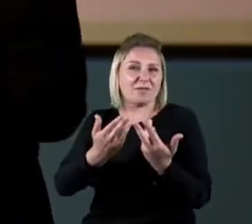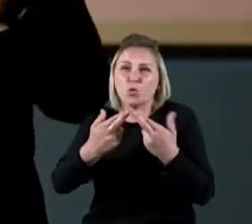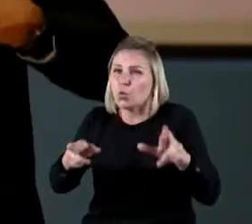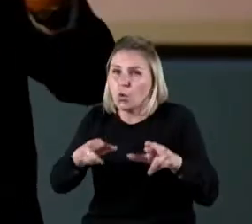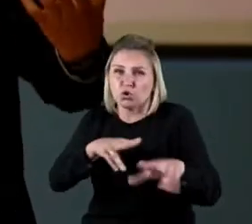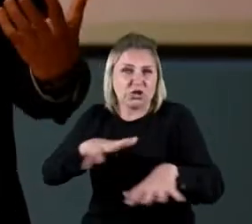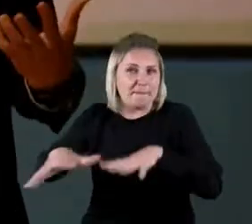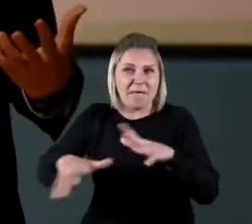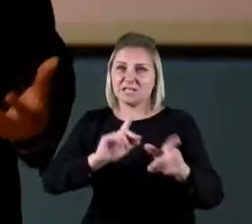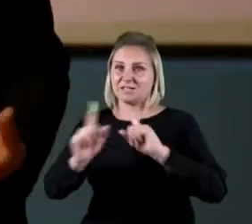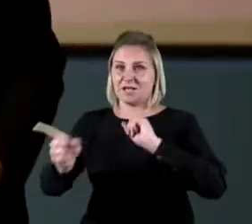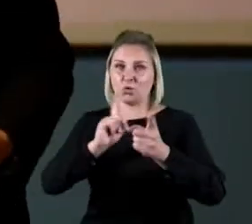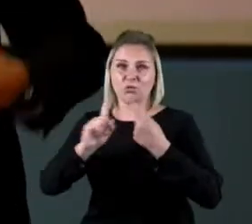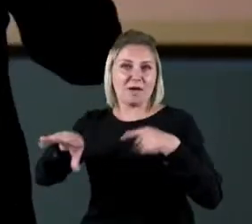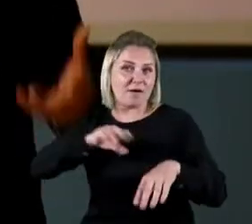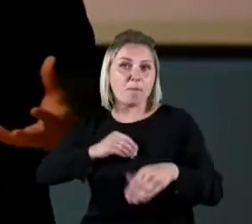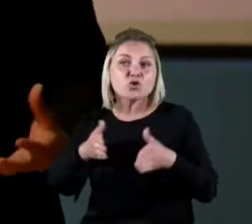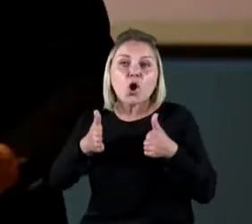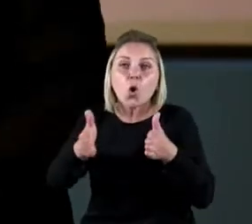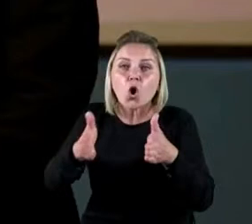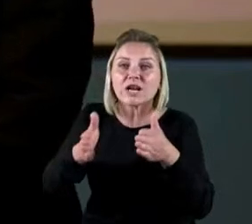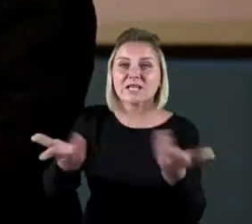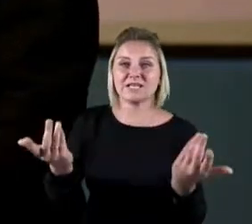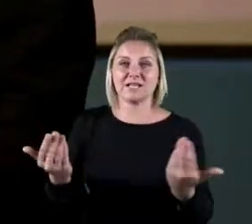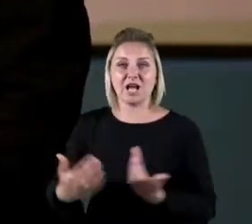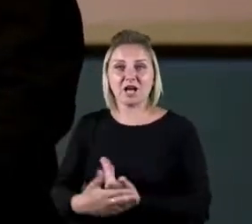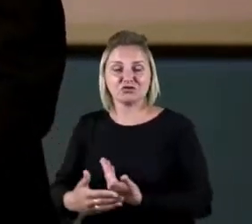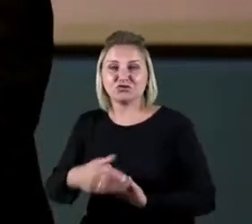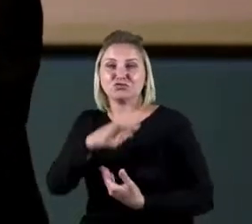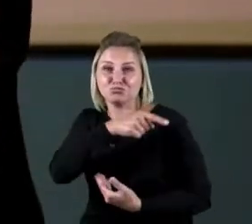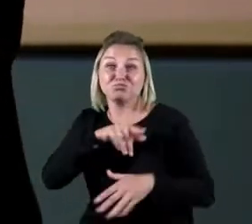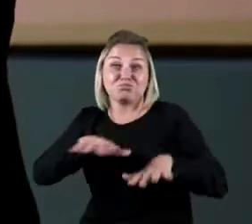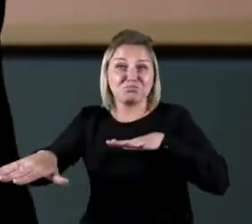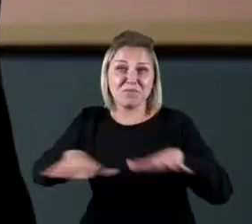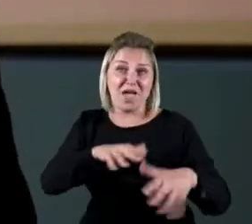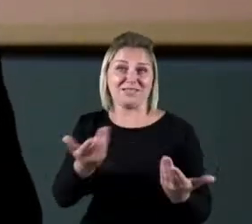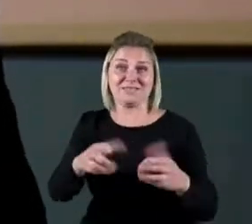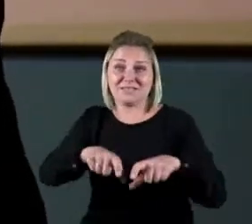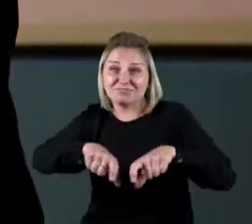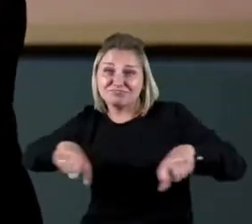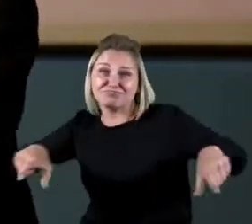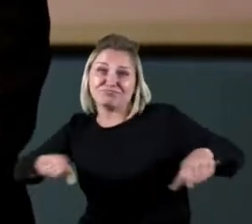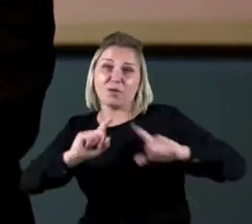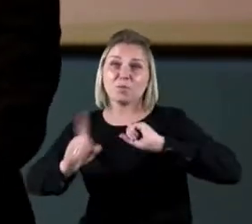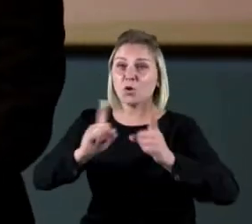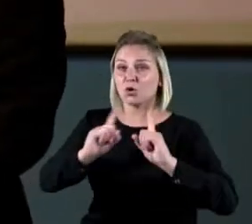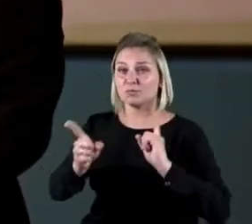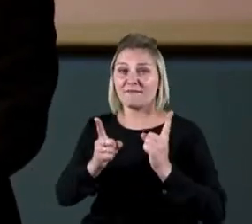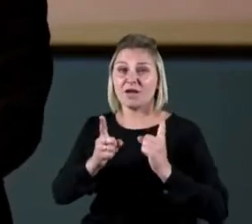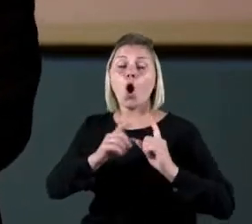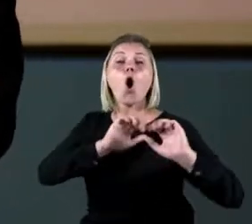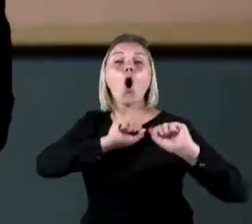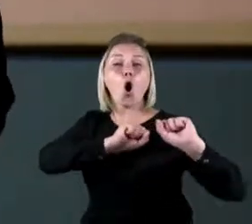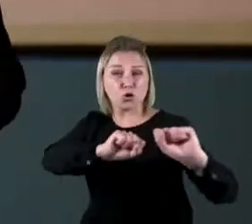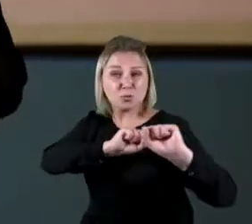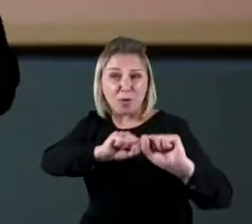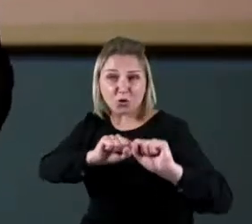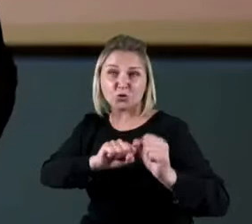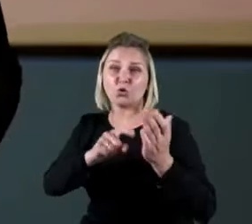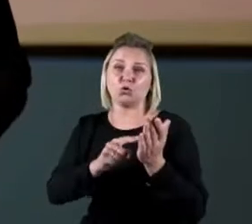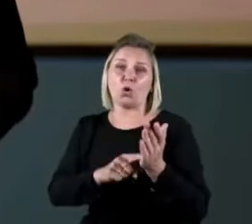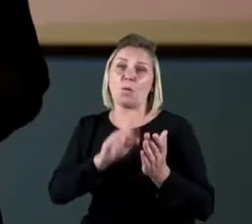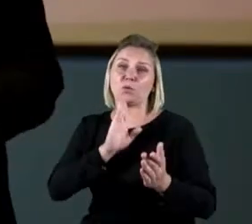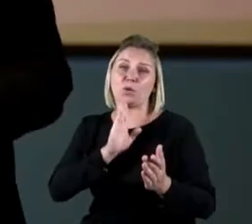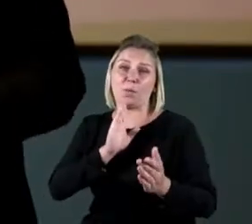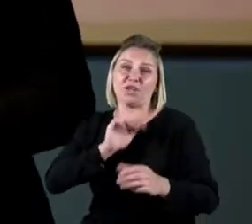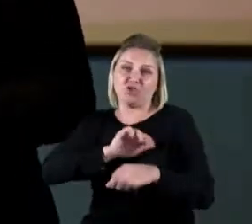have. Let's do that. Let's continue doing that. But resilience is happiness. Resilience is a way to create freedom.